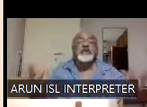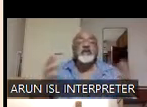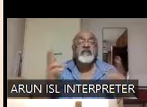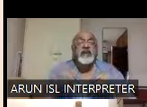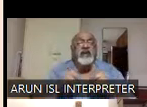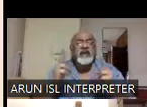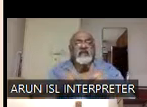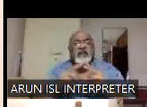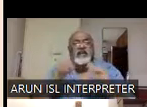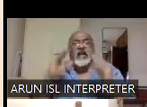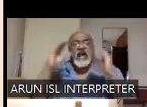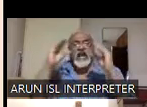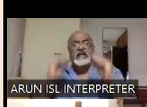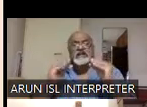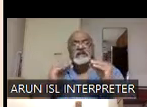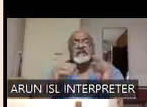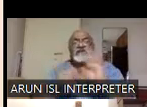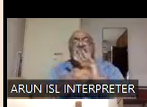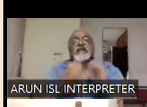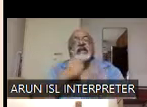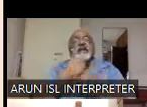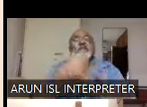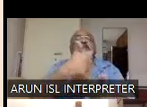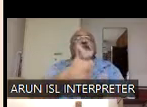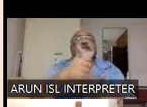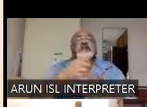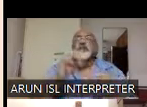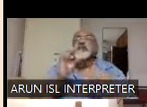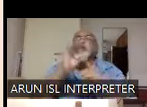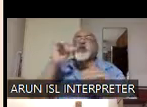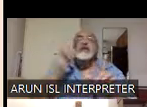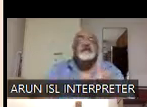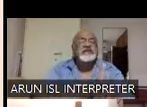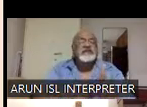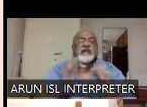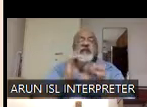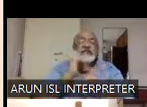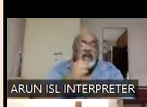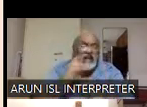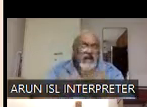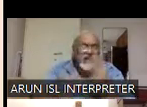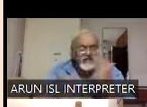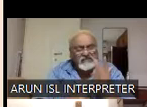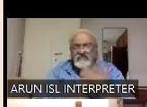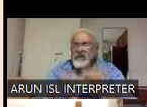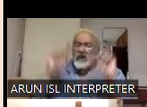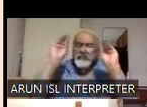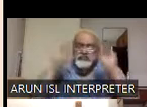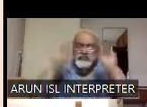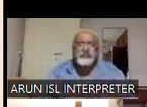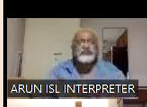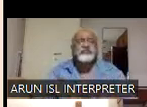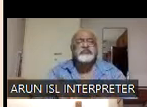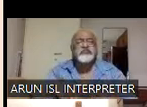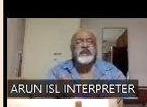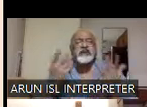much underrepresented in the policies and schemes and the budget of India. And if you look at